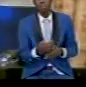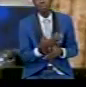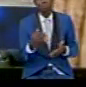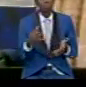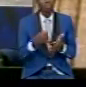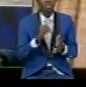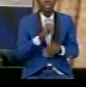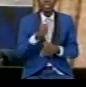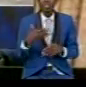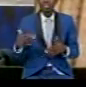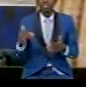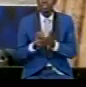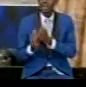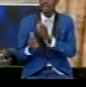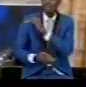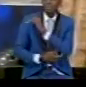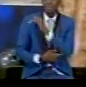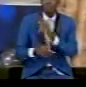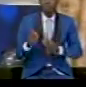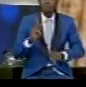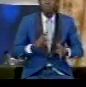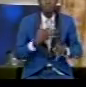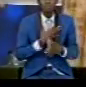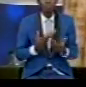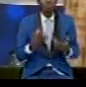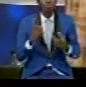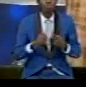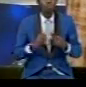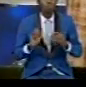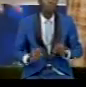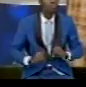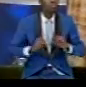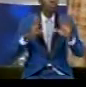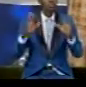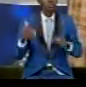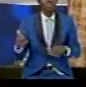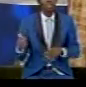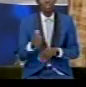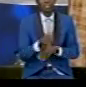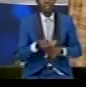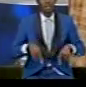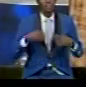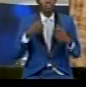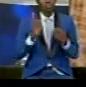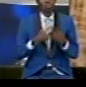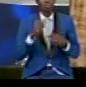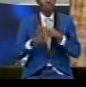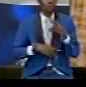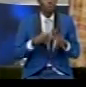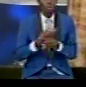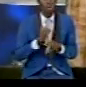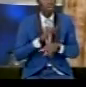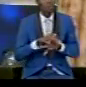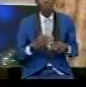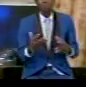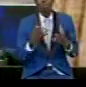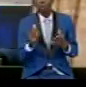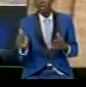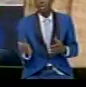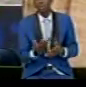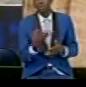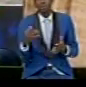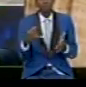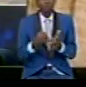that tempt people and they want to submit and surrender their lives to the world, I want none of them, as I